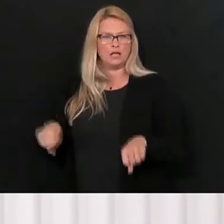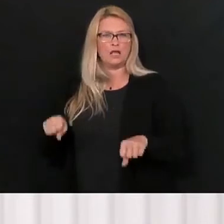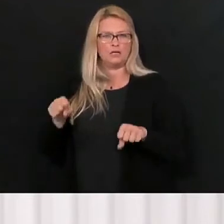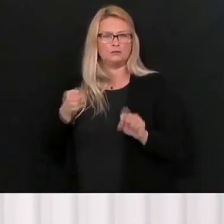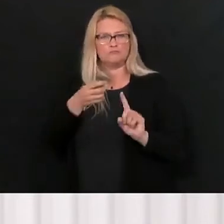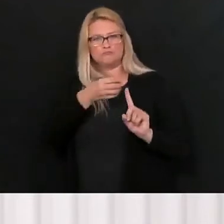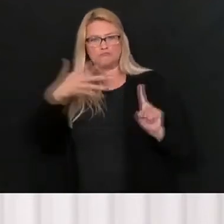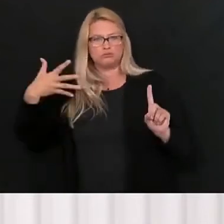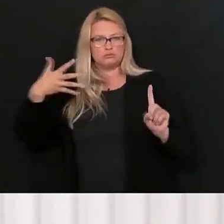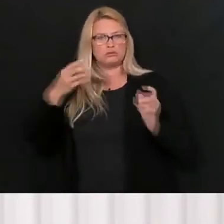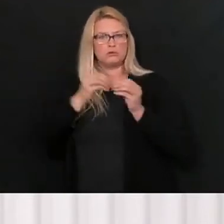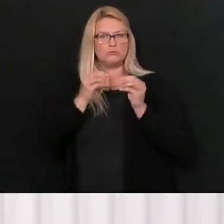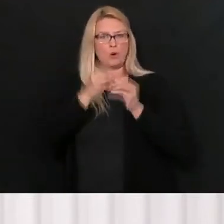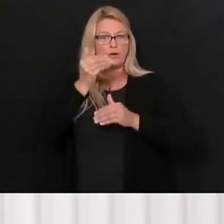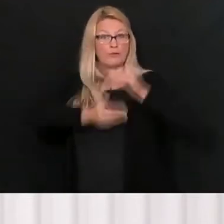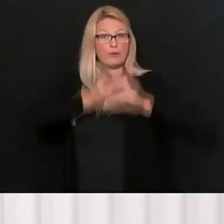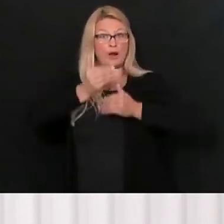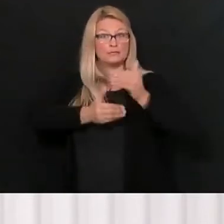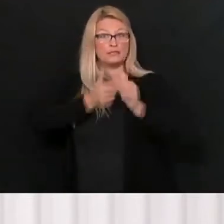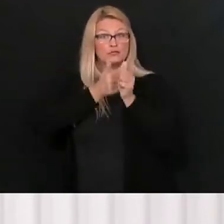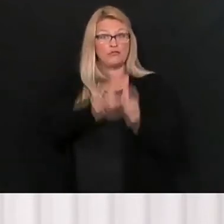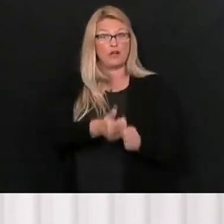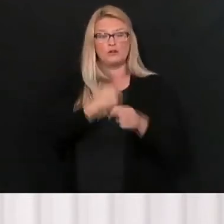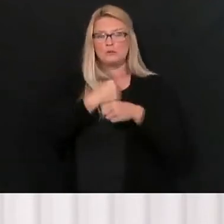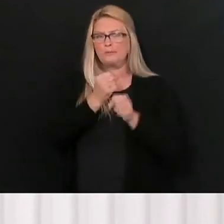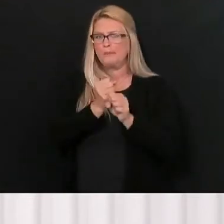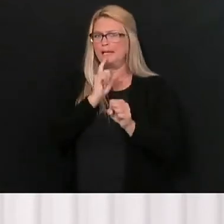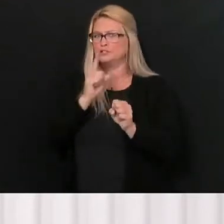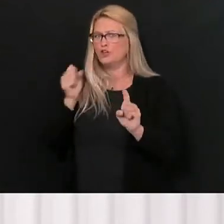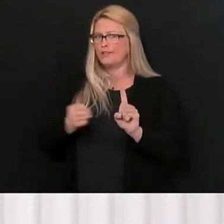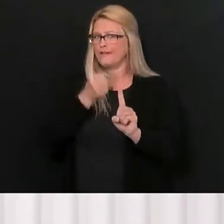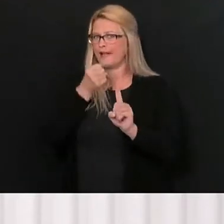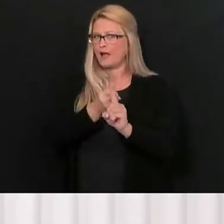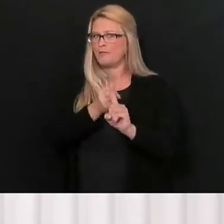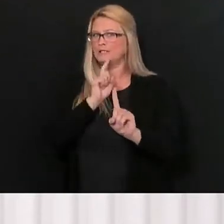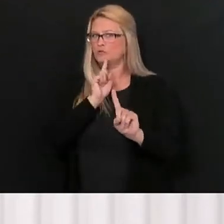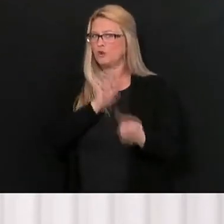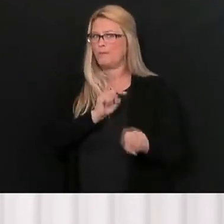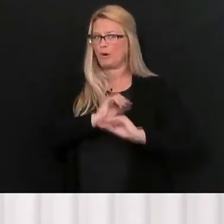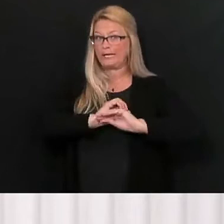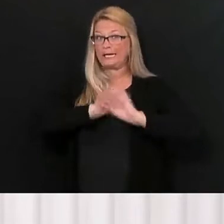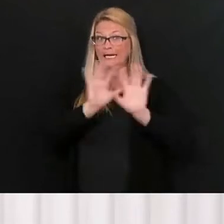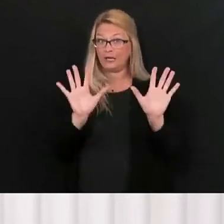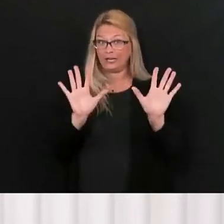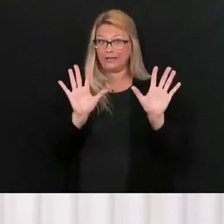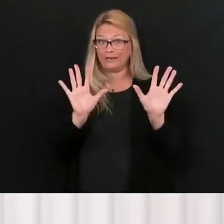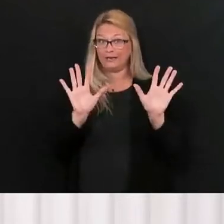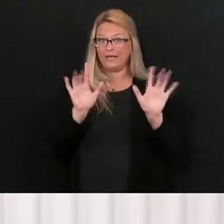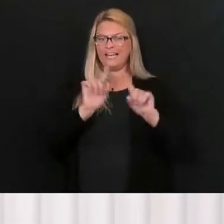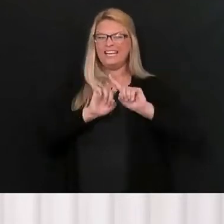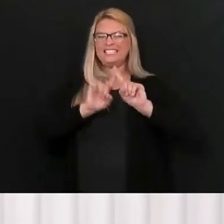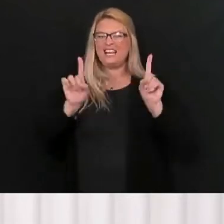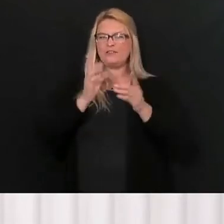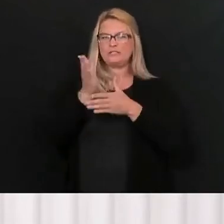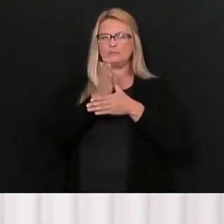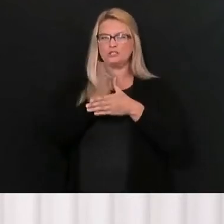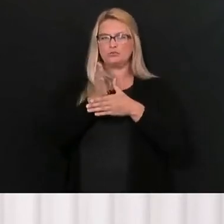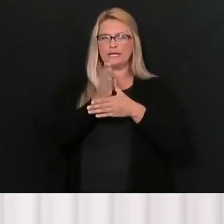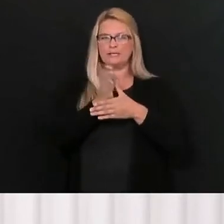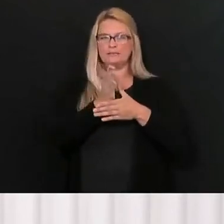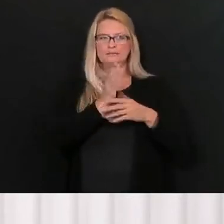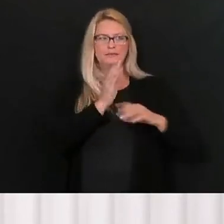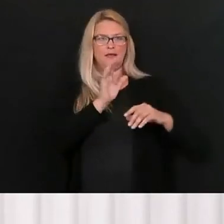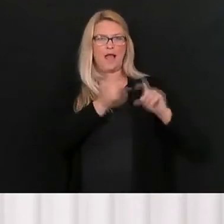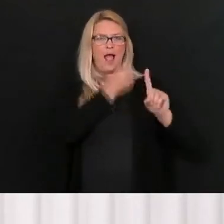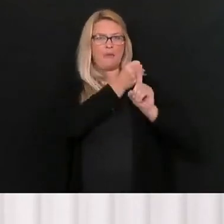the process that we're going to follow to make sure these outbreaks get reported very clearly, and then the difference between the outbreak and the cases. So I